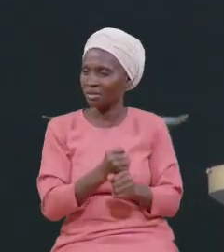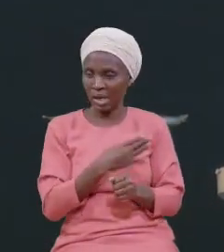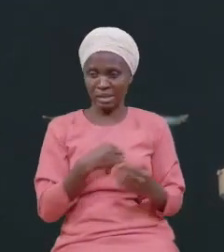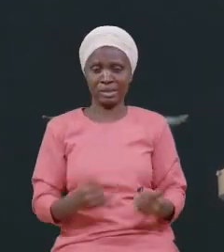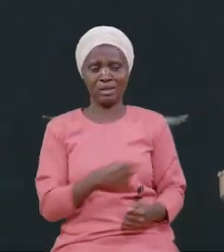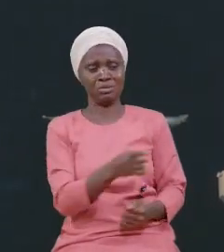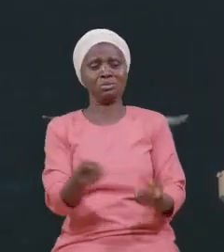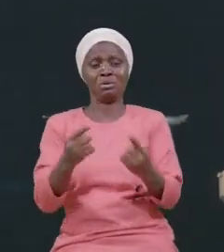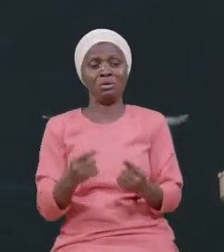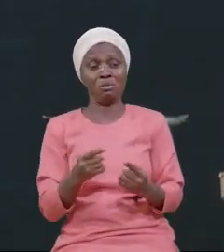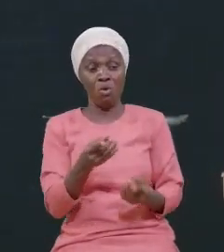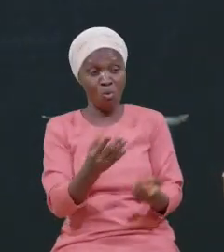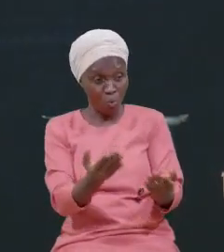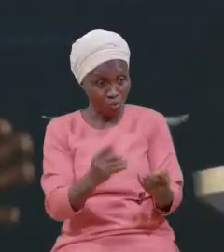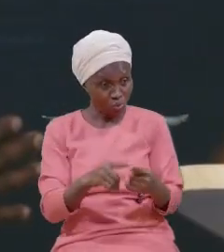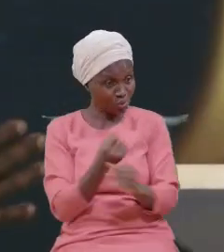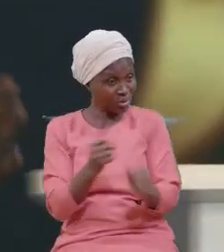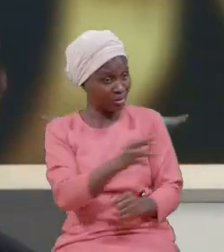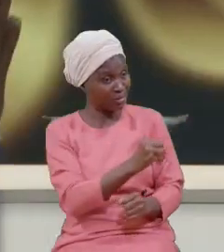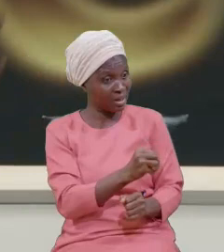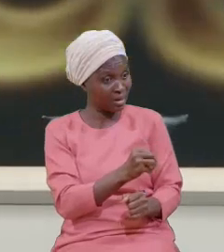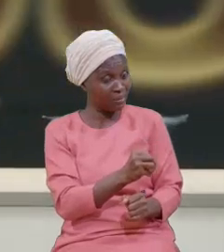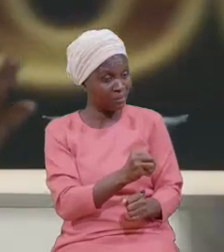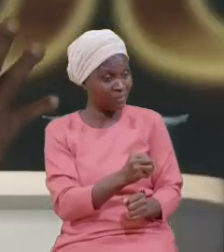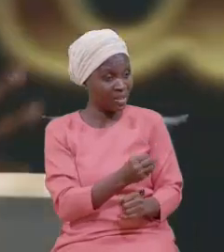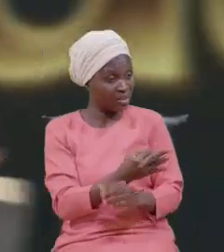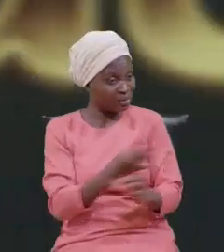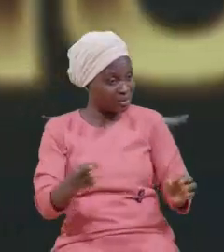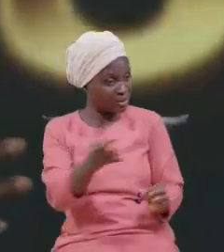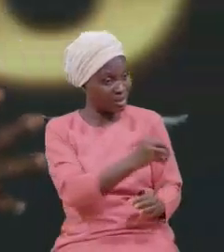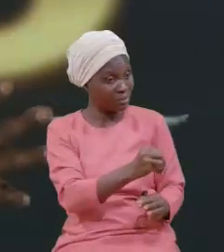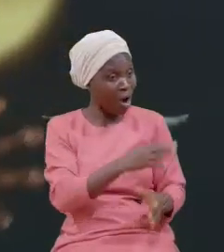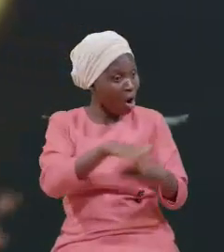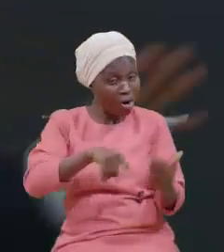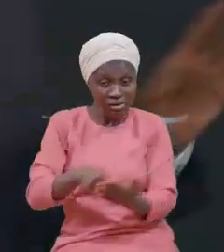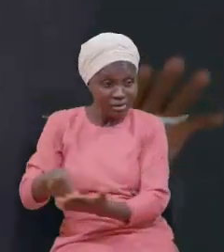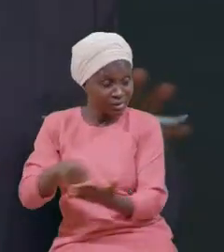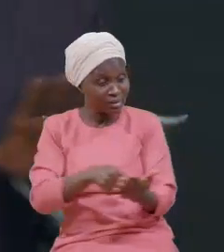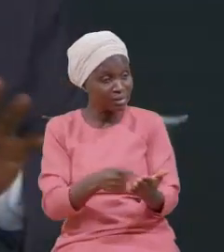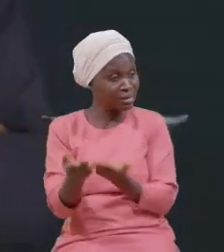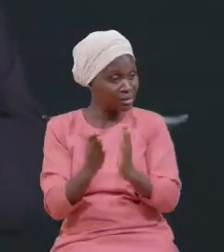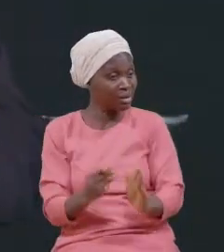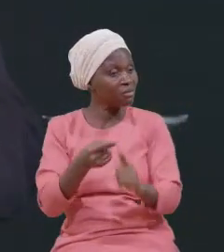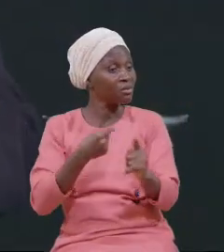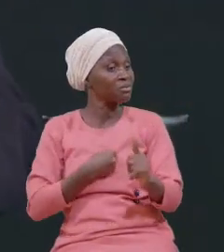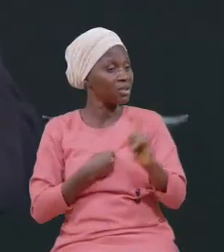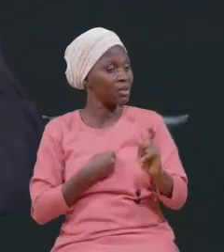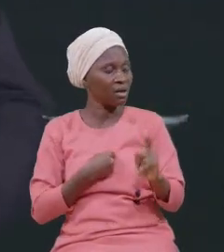to say, release all these servants. I will not release